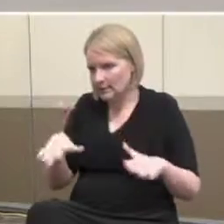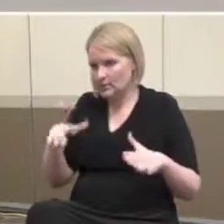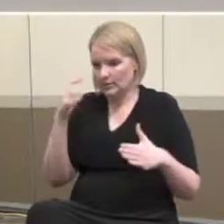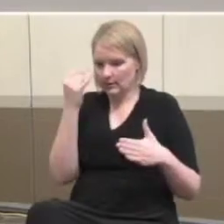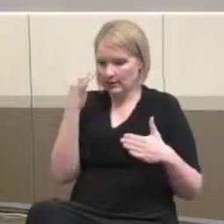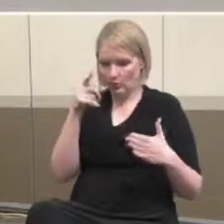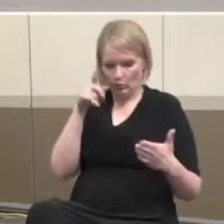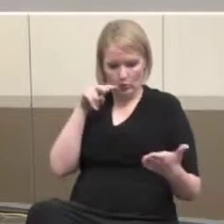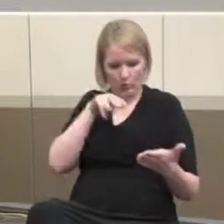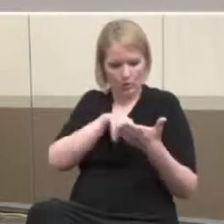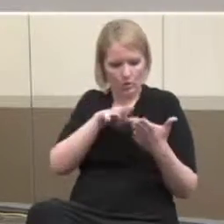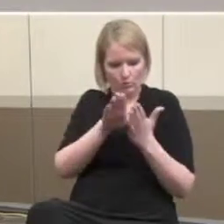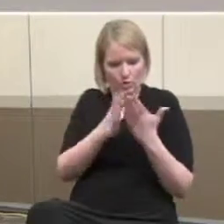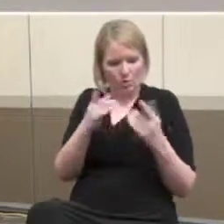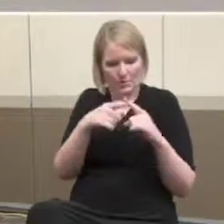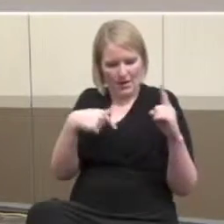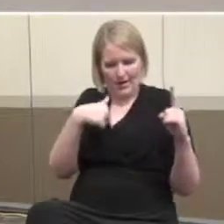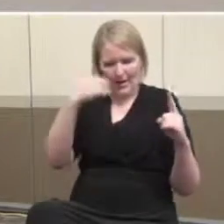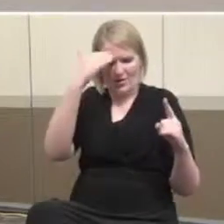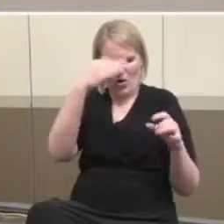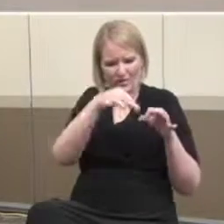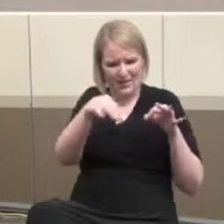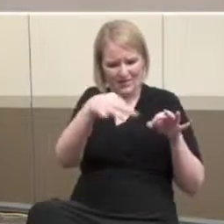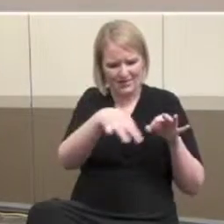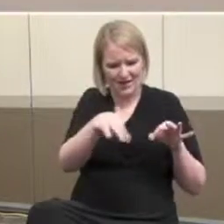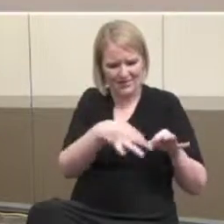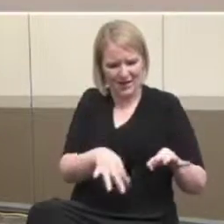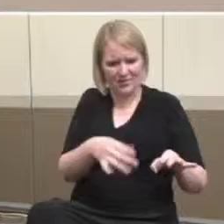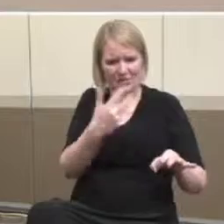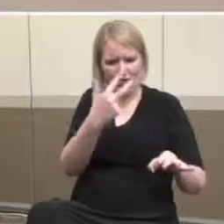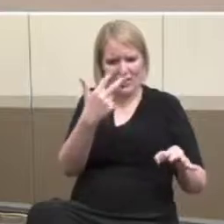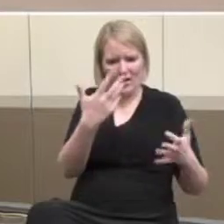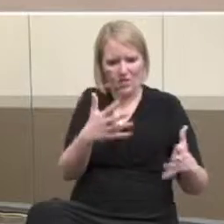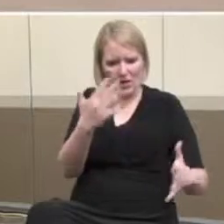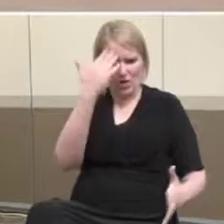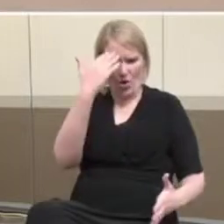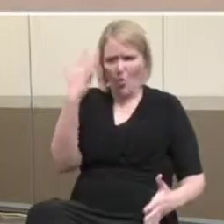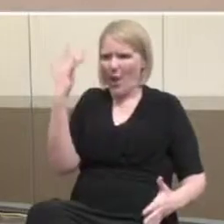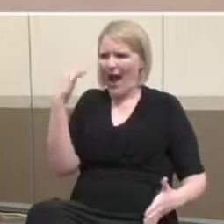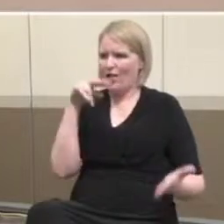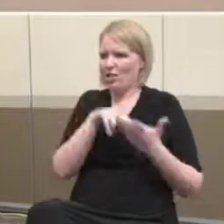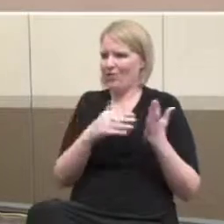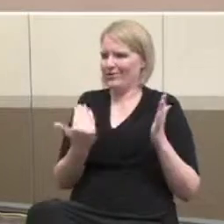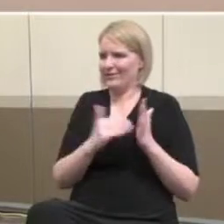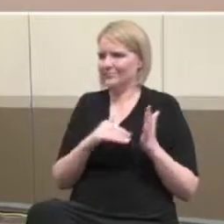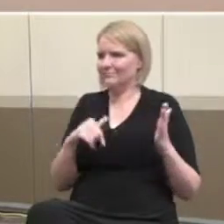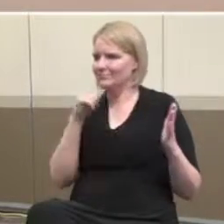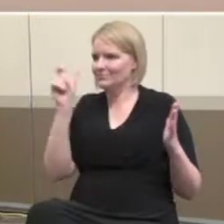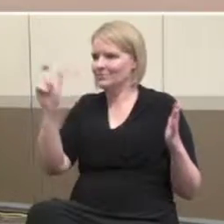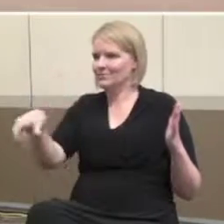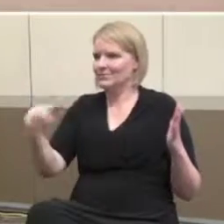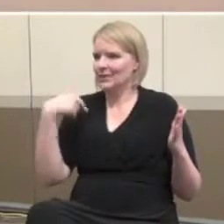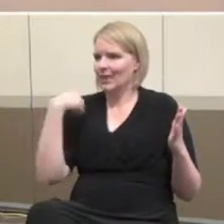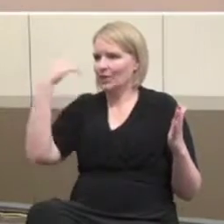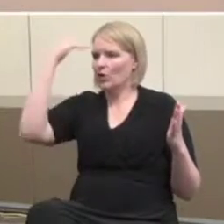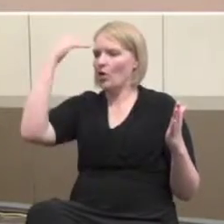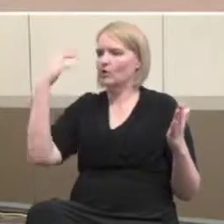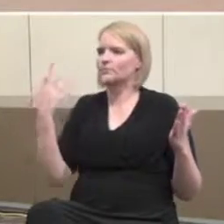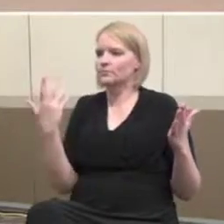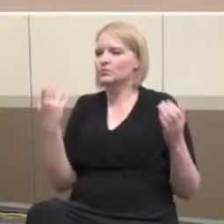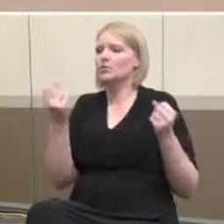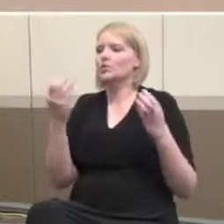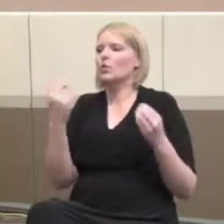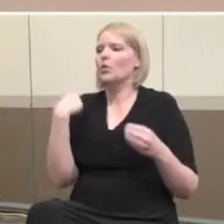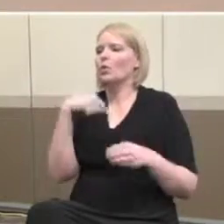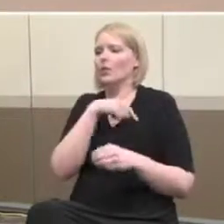If you look at a book and you already know the first 3 sentences, you don't look at them again because you've already got those. So it became a study of